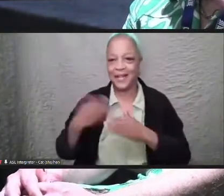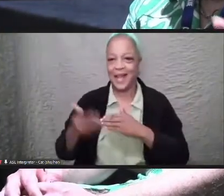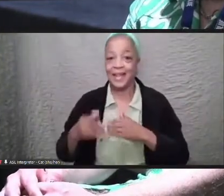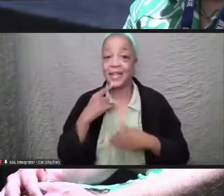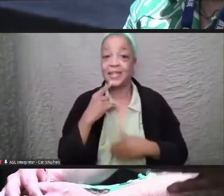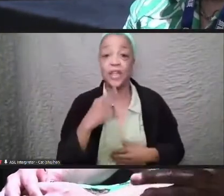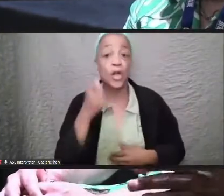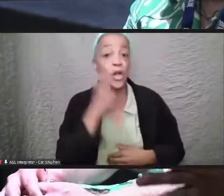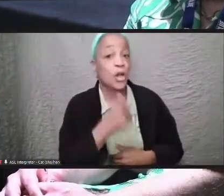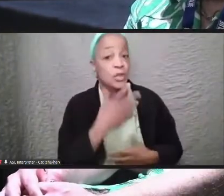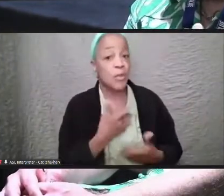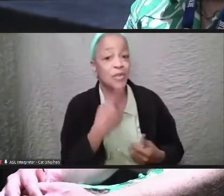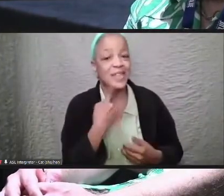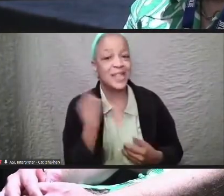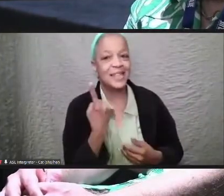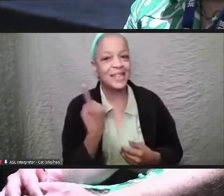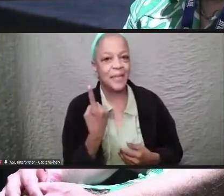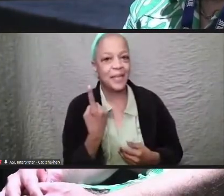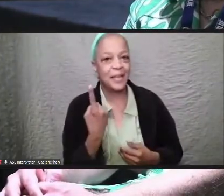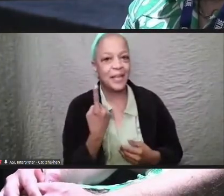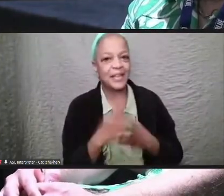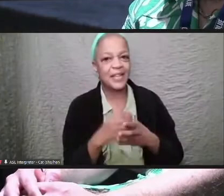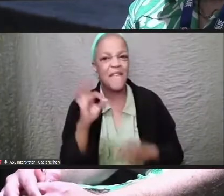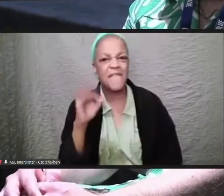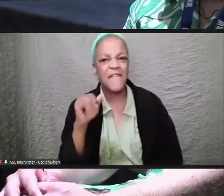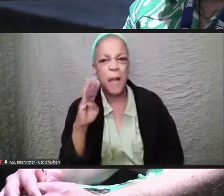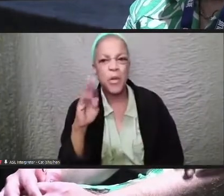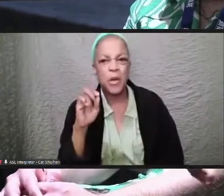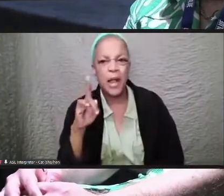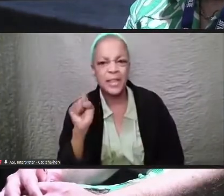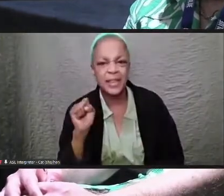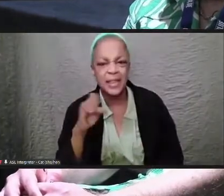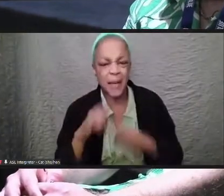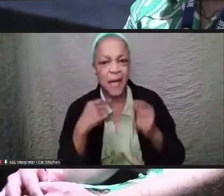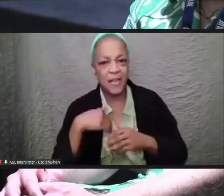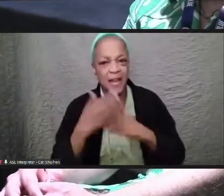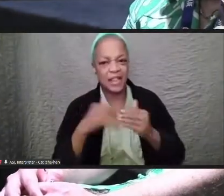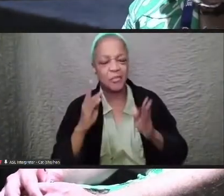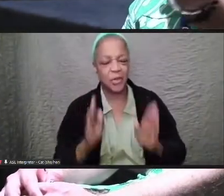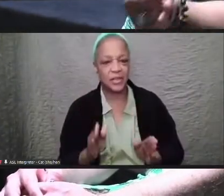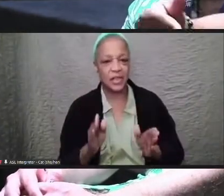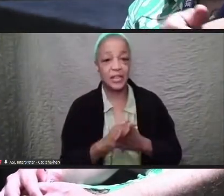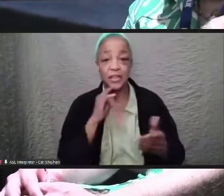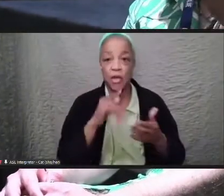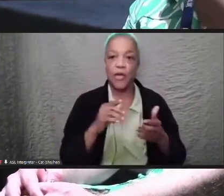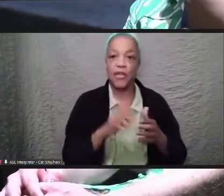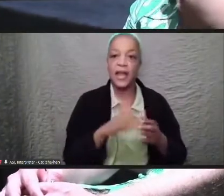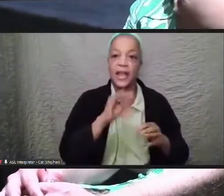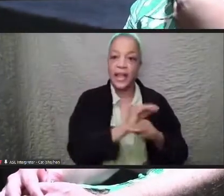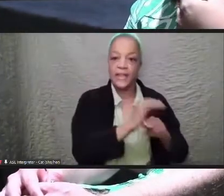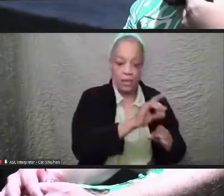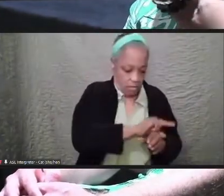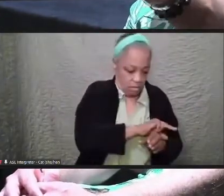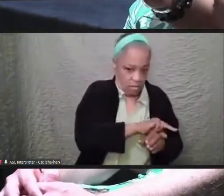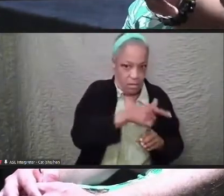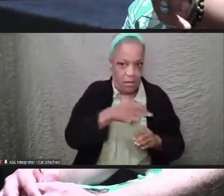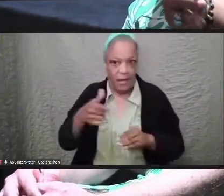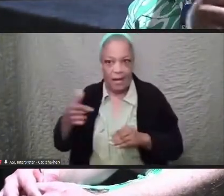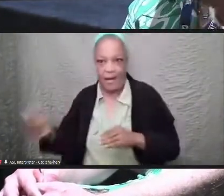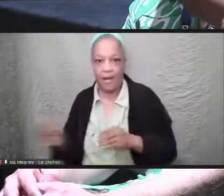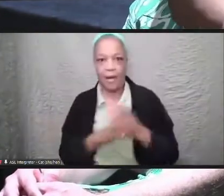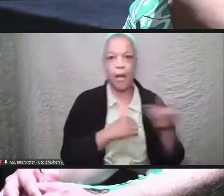want you to say something fabulous about the next person. So that the entire evening was just